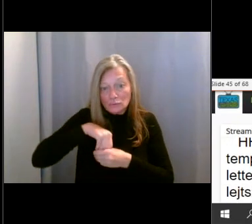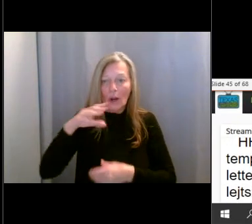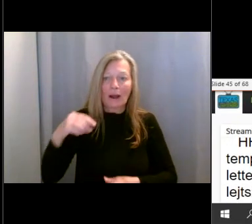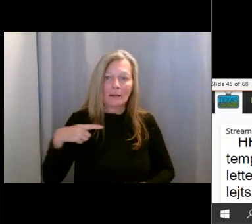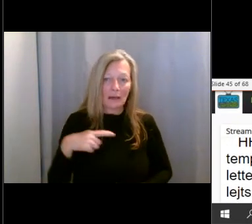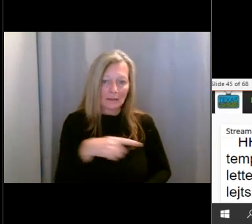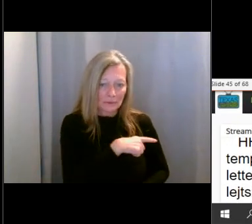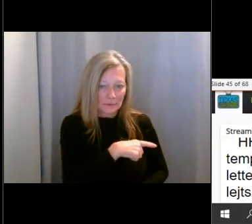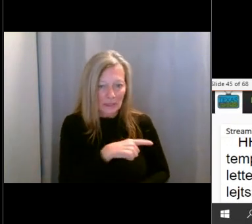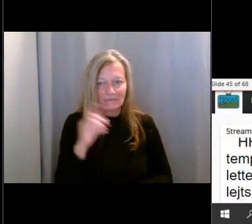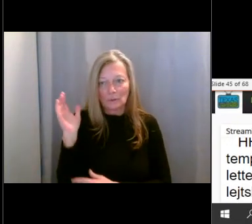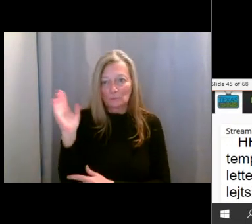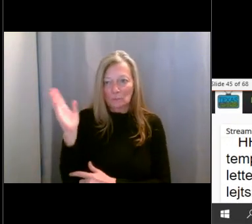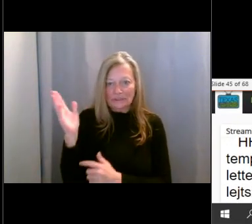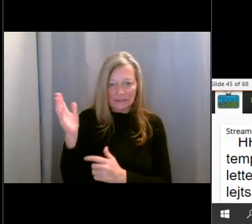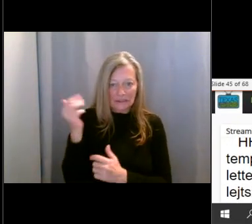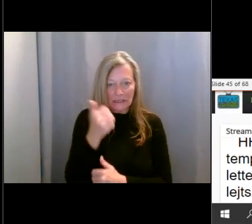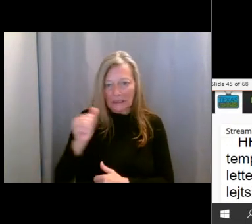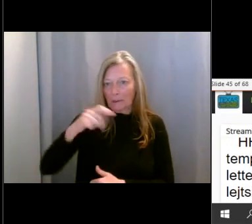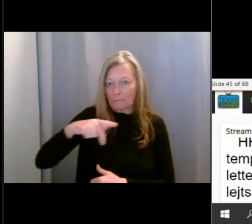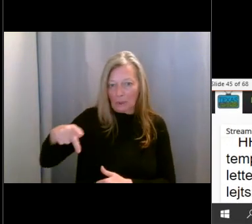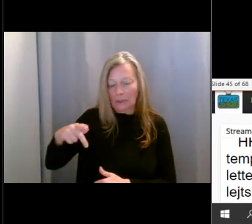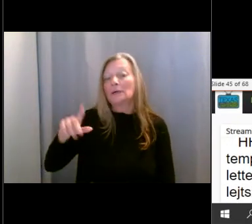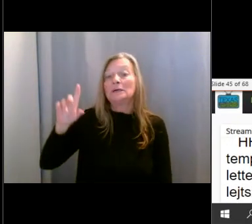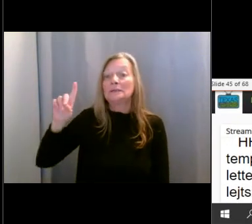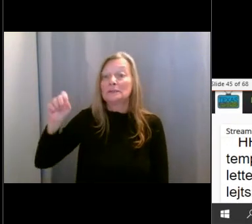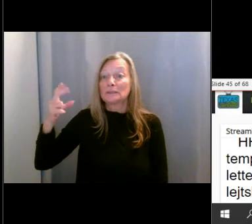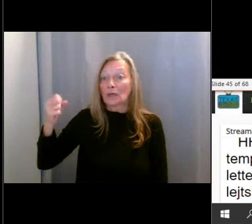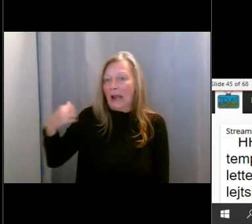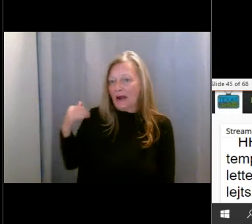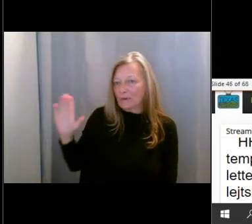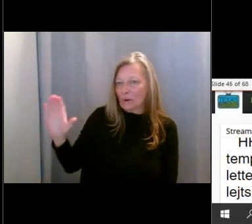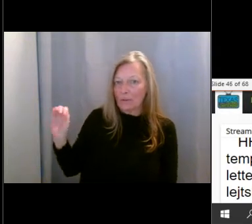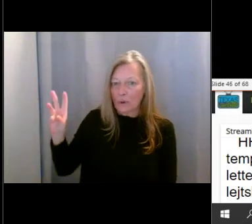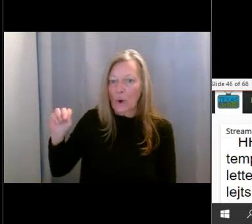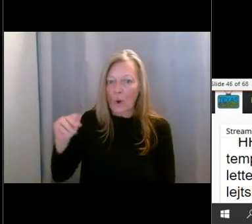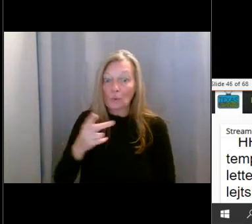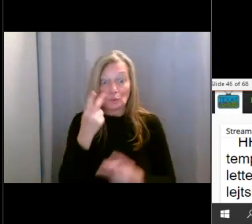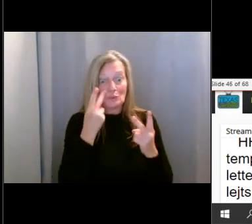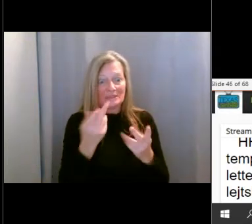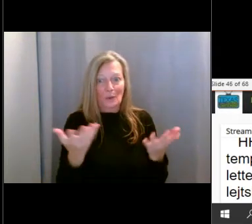own PowerPoint, which is what you're seeing today, what I'm using, and that template is also available.